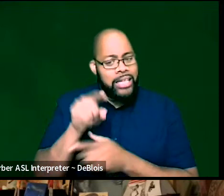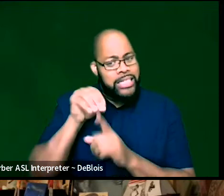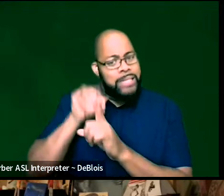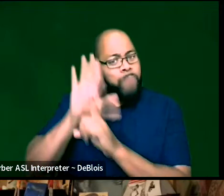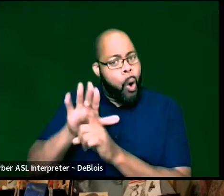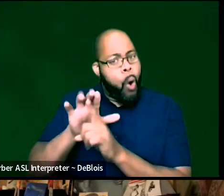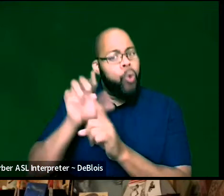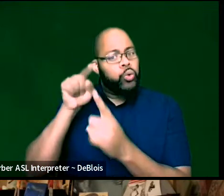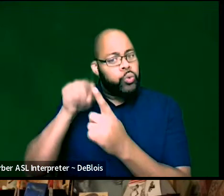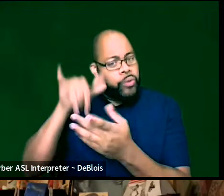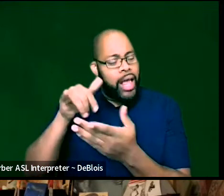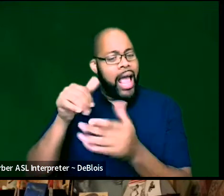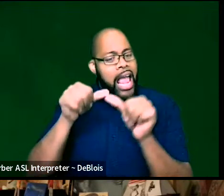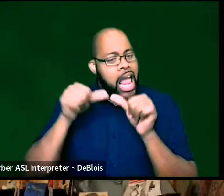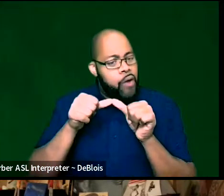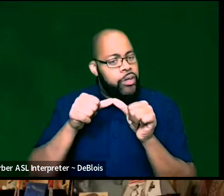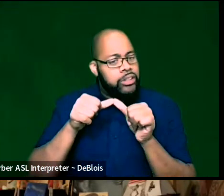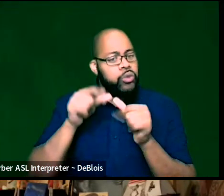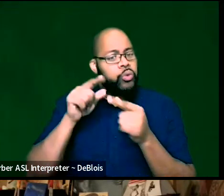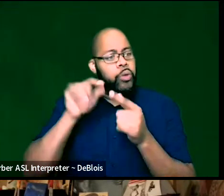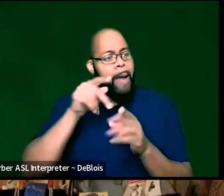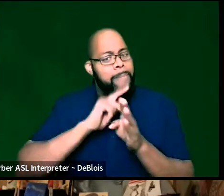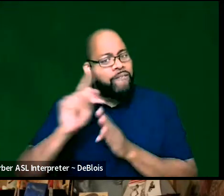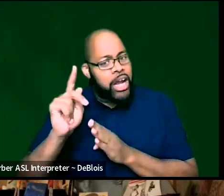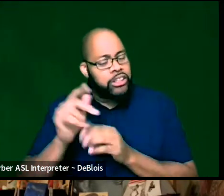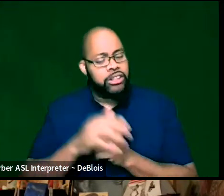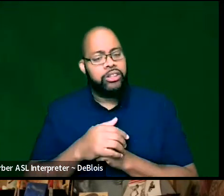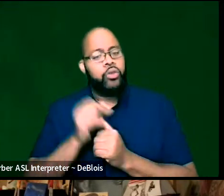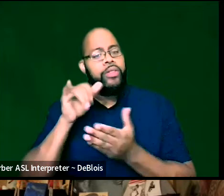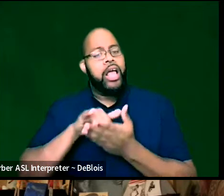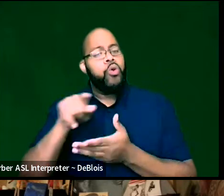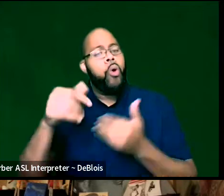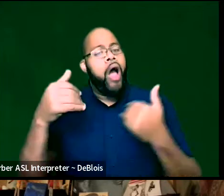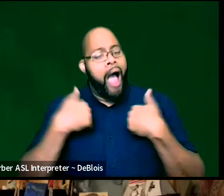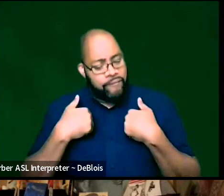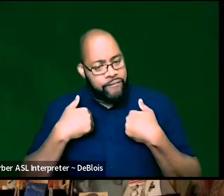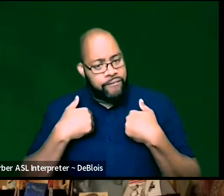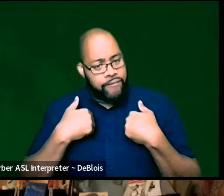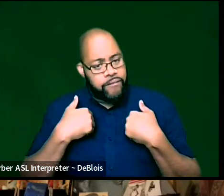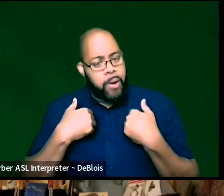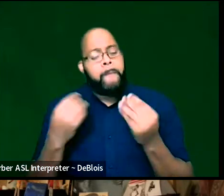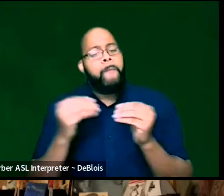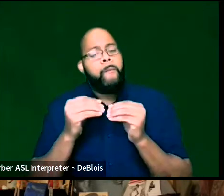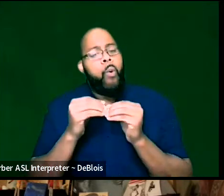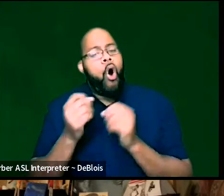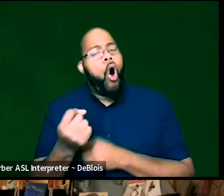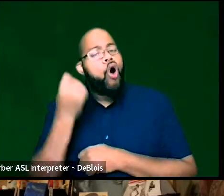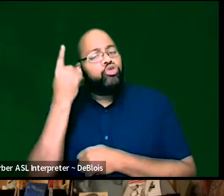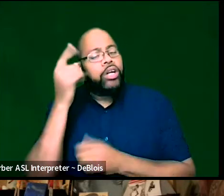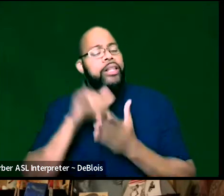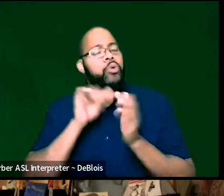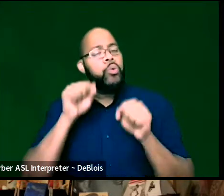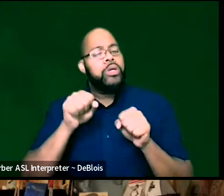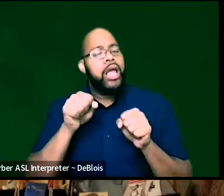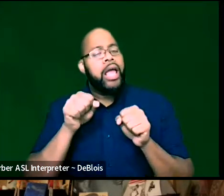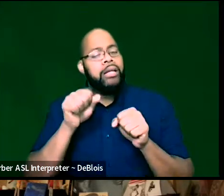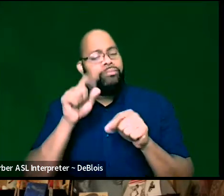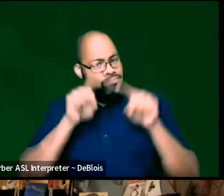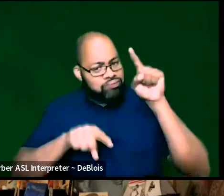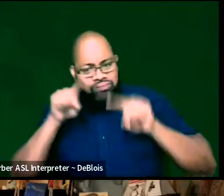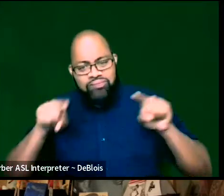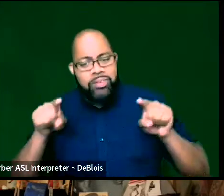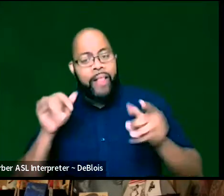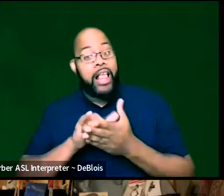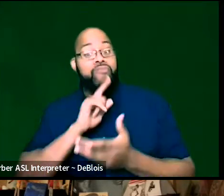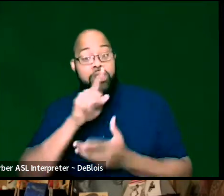to these areas, to these professions, so that you have more understanding, so that you can diversify, because that's really